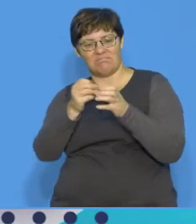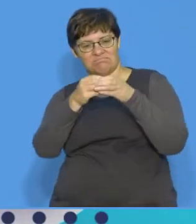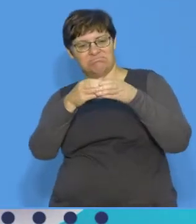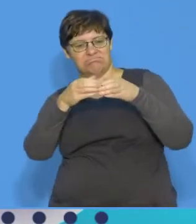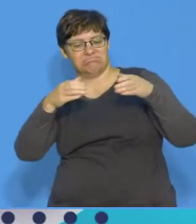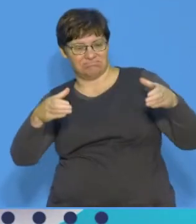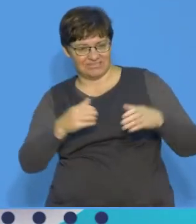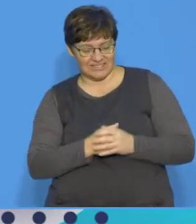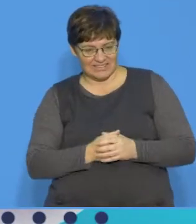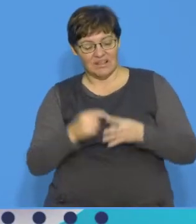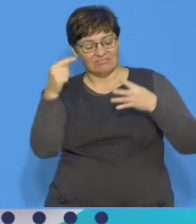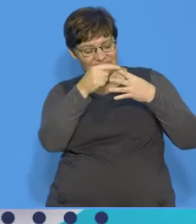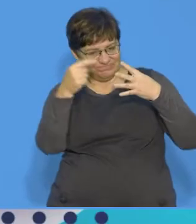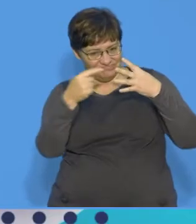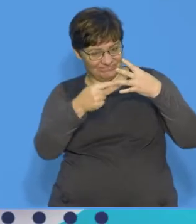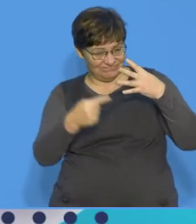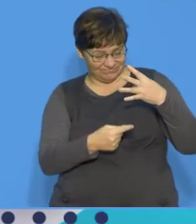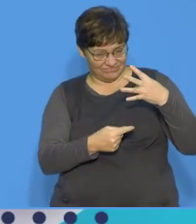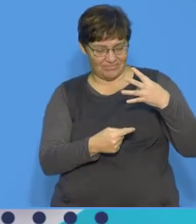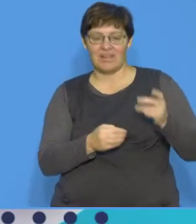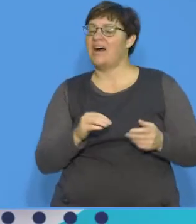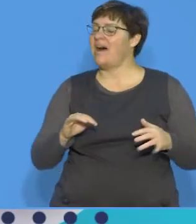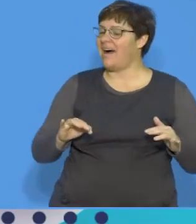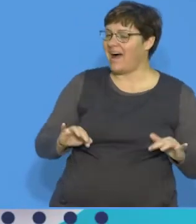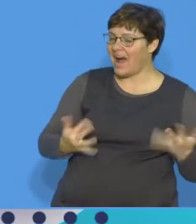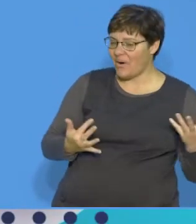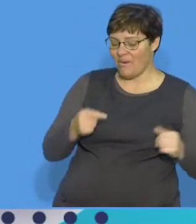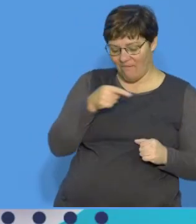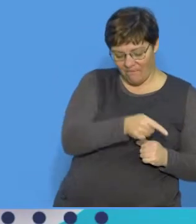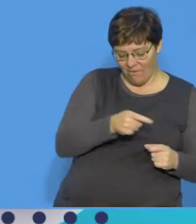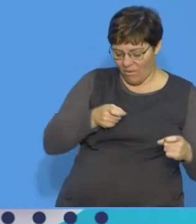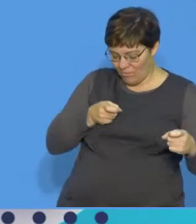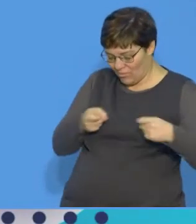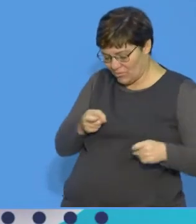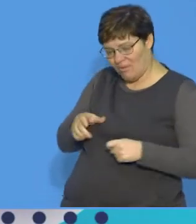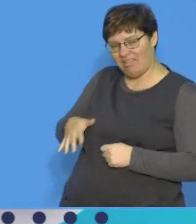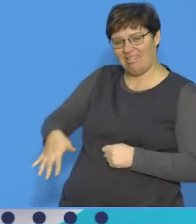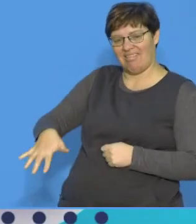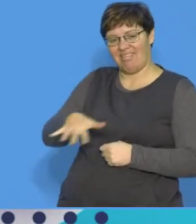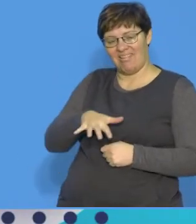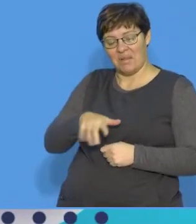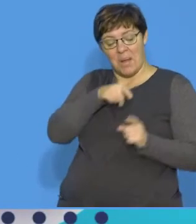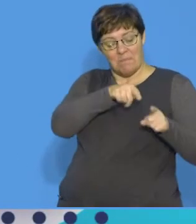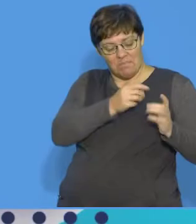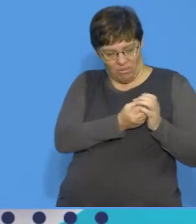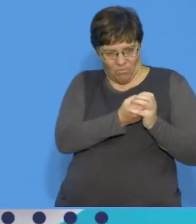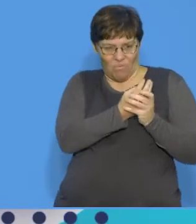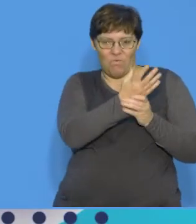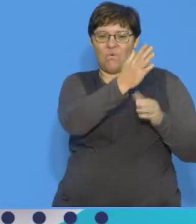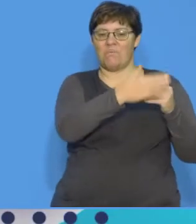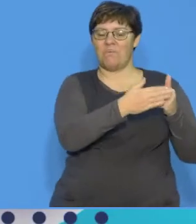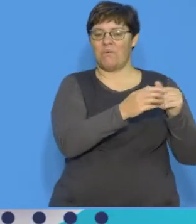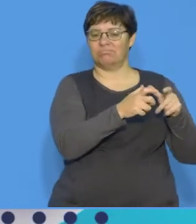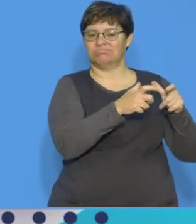about point to a way of increasing your population because you